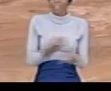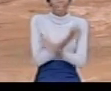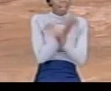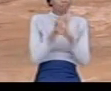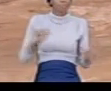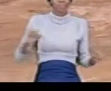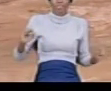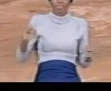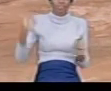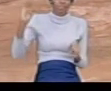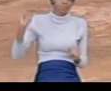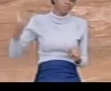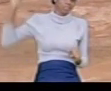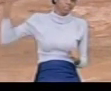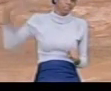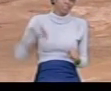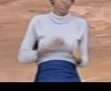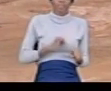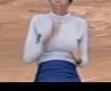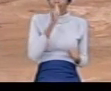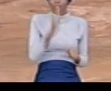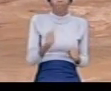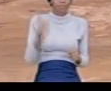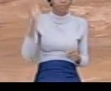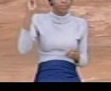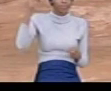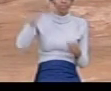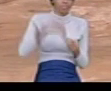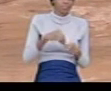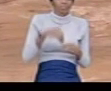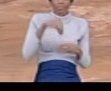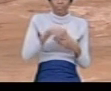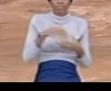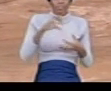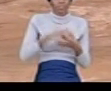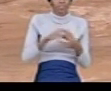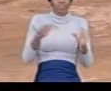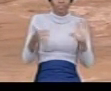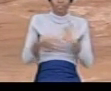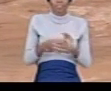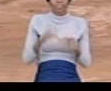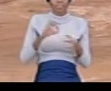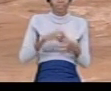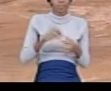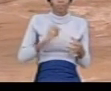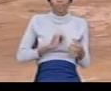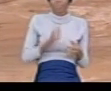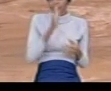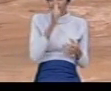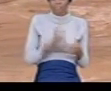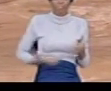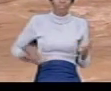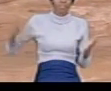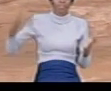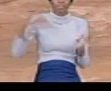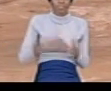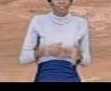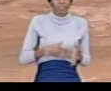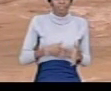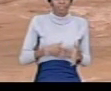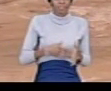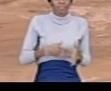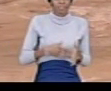saved, by the grace of God, I am no more in chains. I'm born